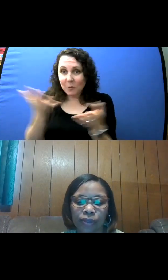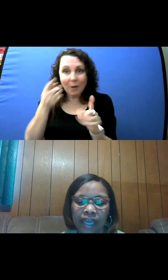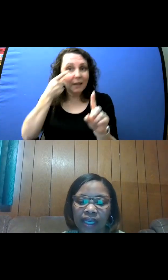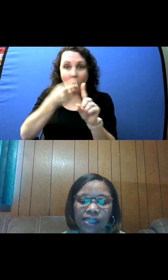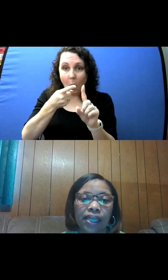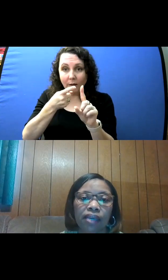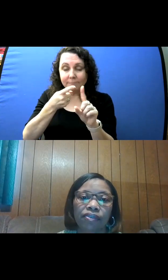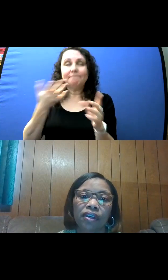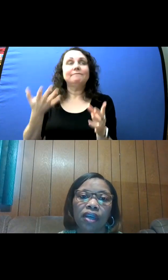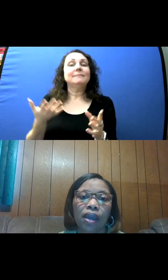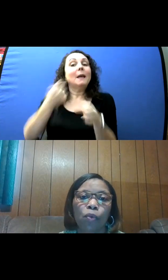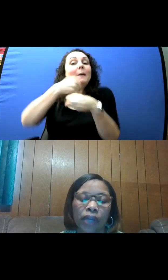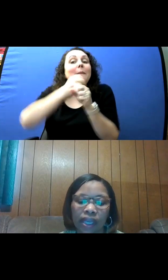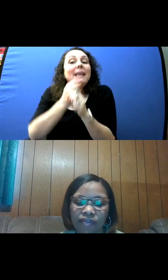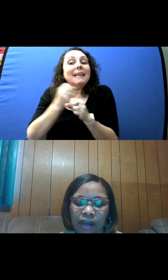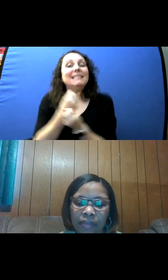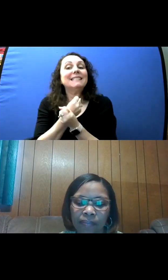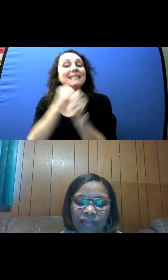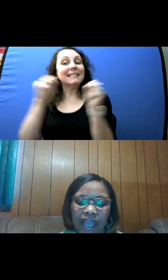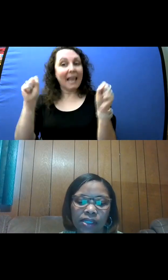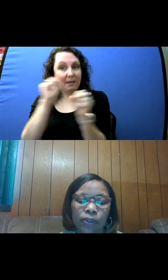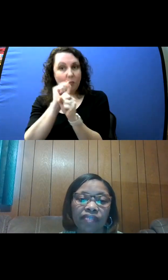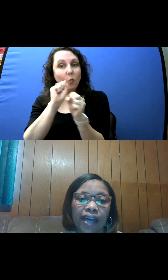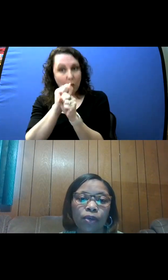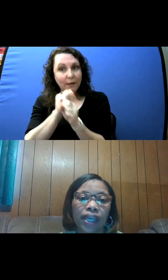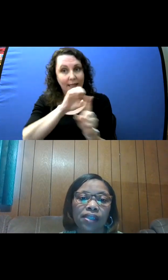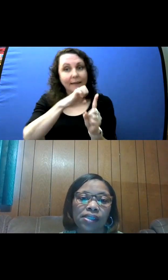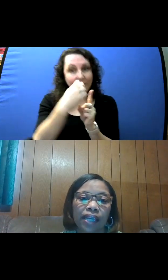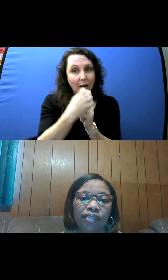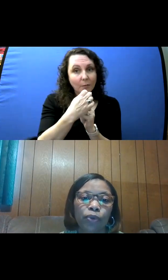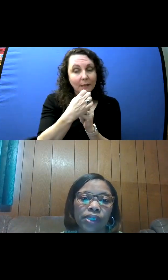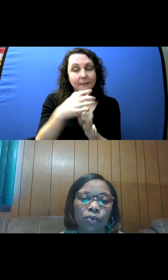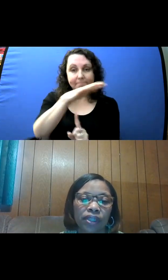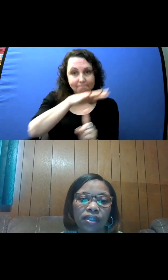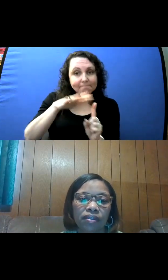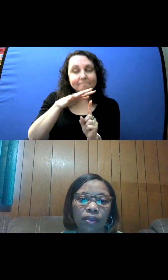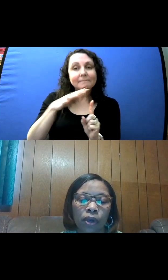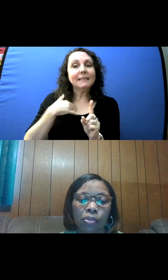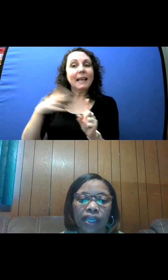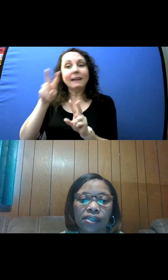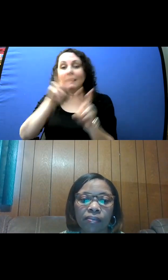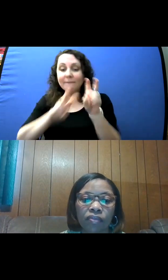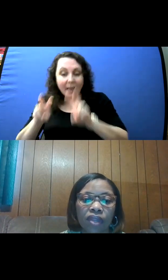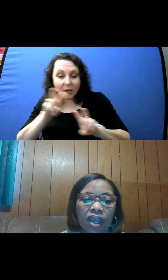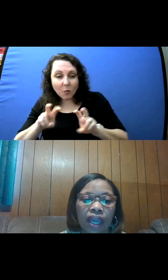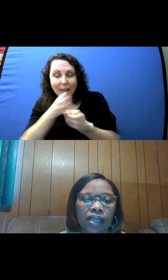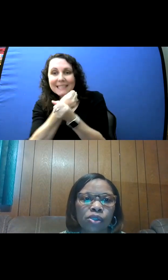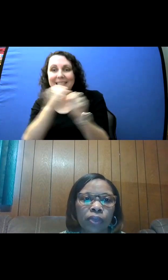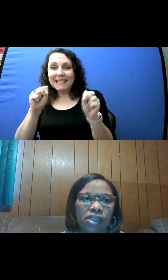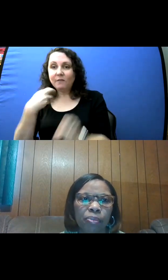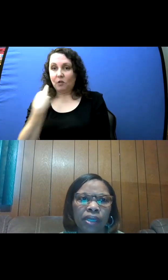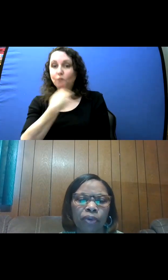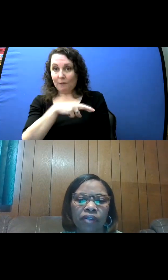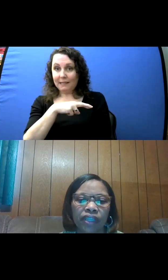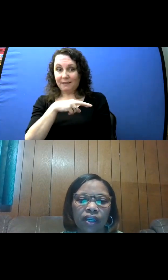to create a safe working environment and to evaluate safety risks within the workplace. And I just